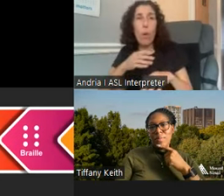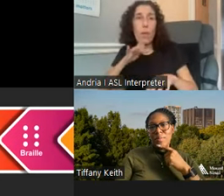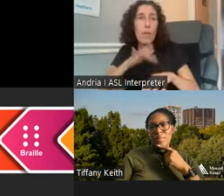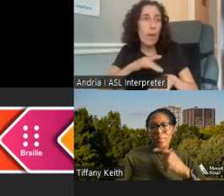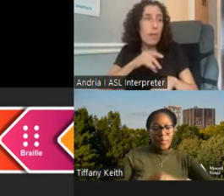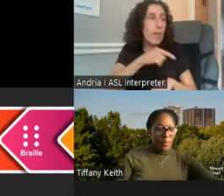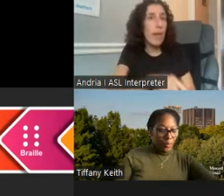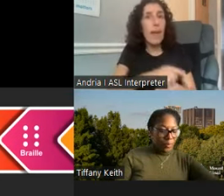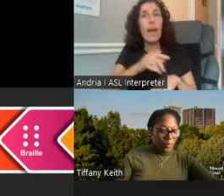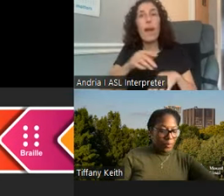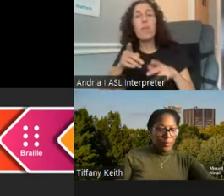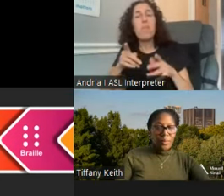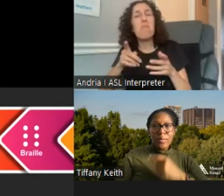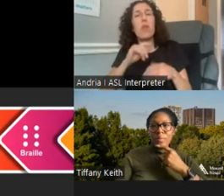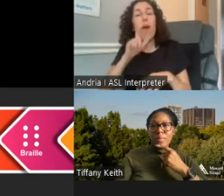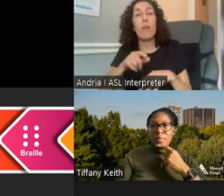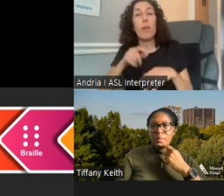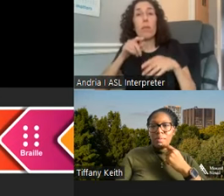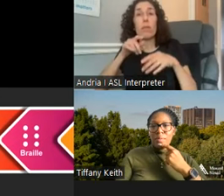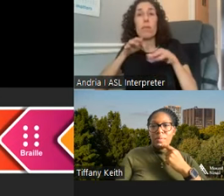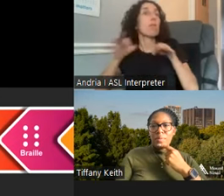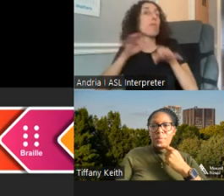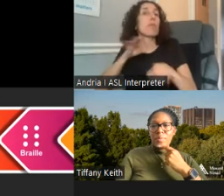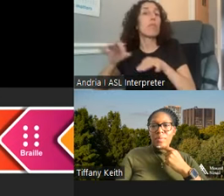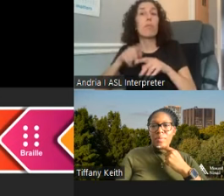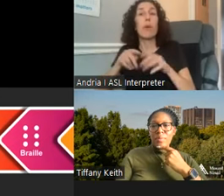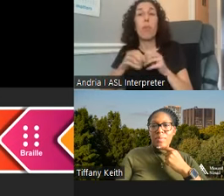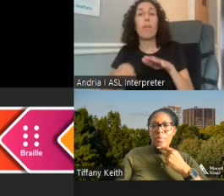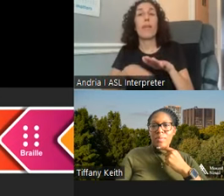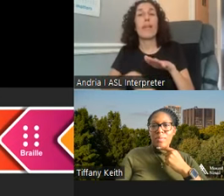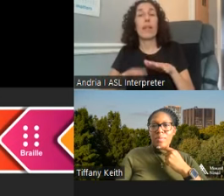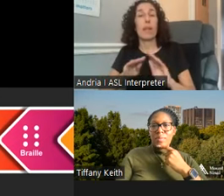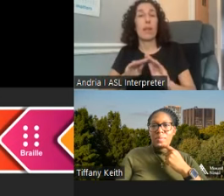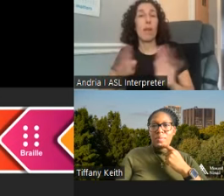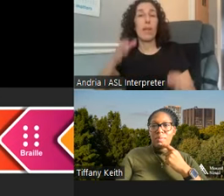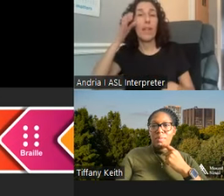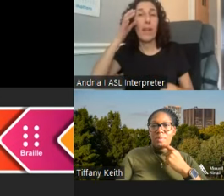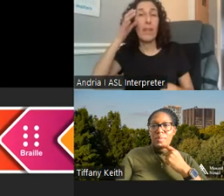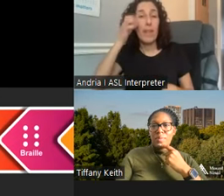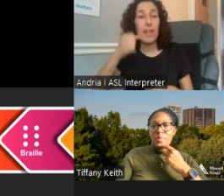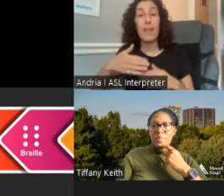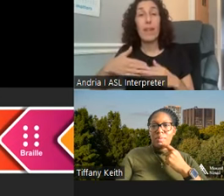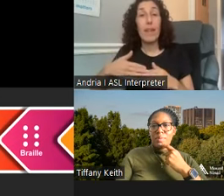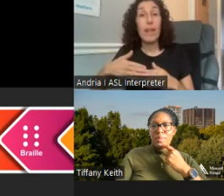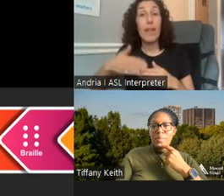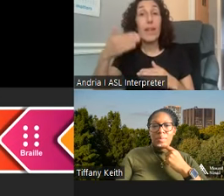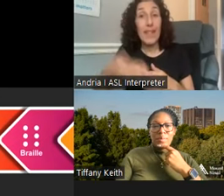them. They just need the basic, you know, waypoints. All right, next slide.